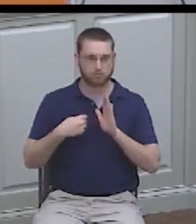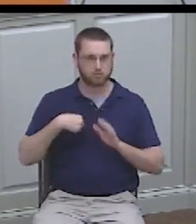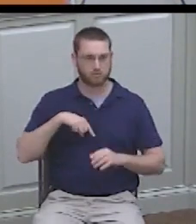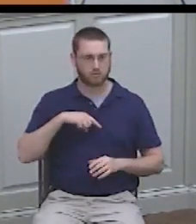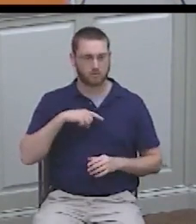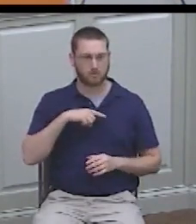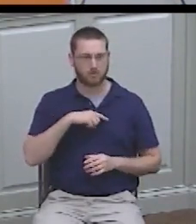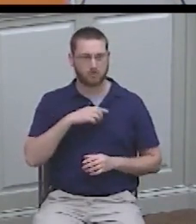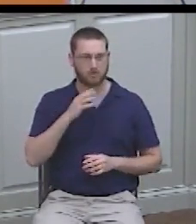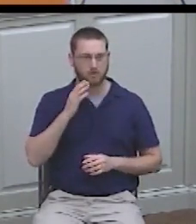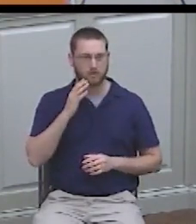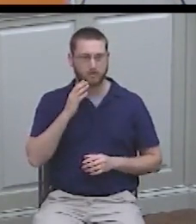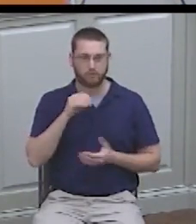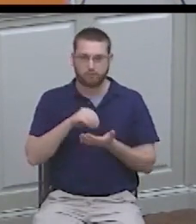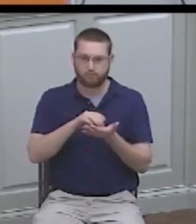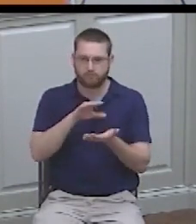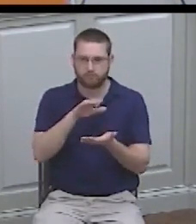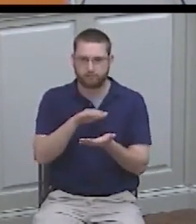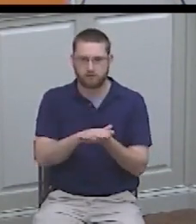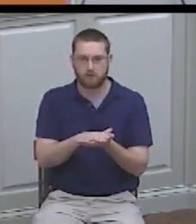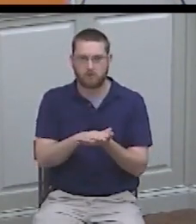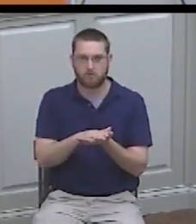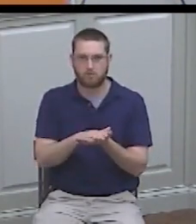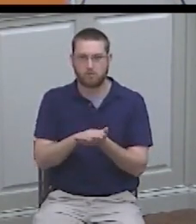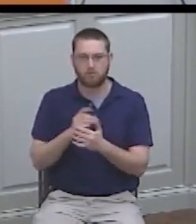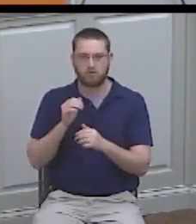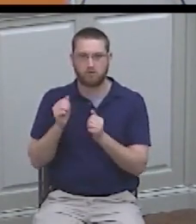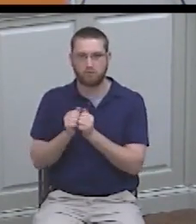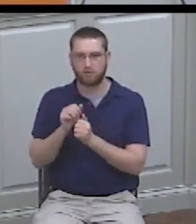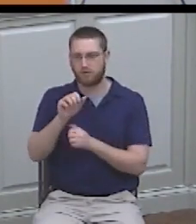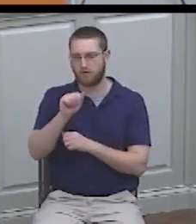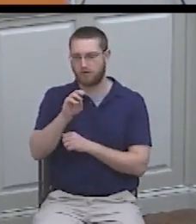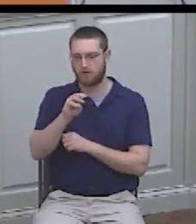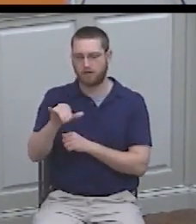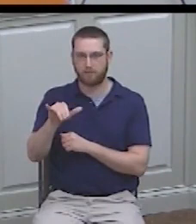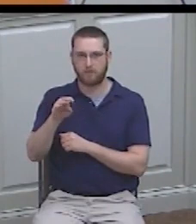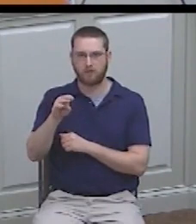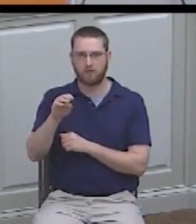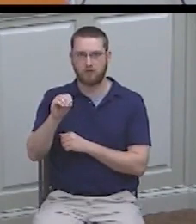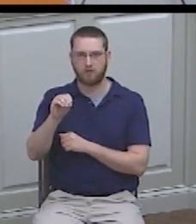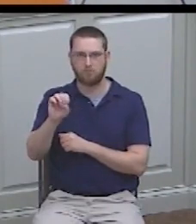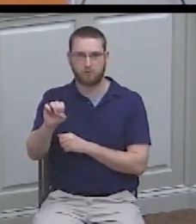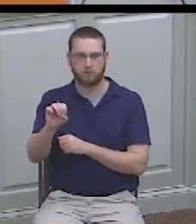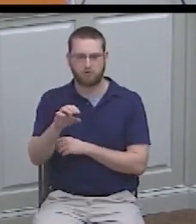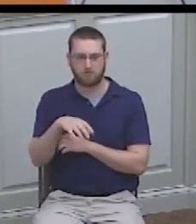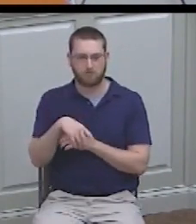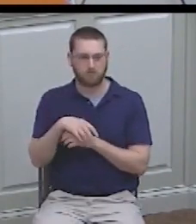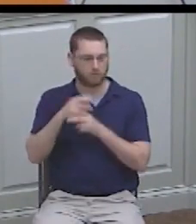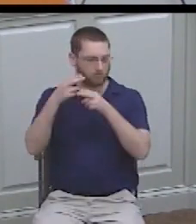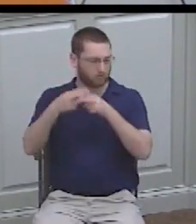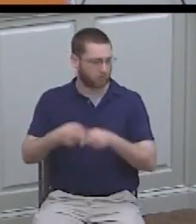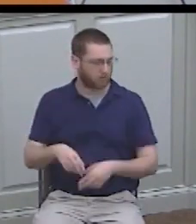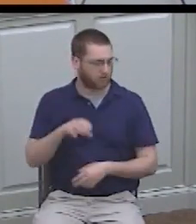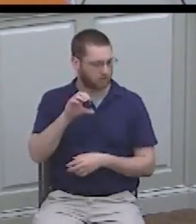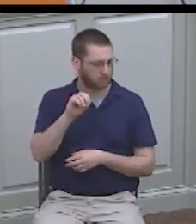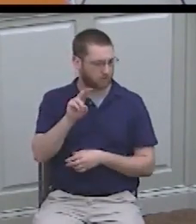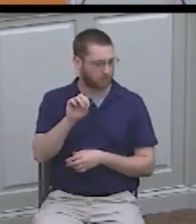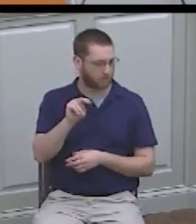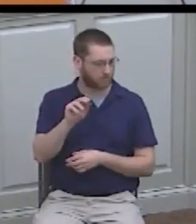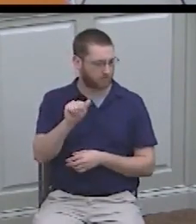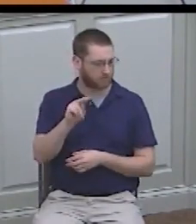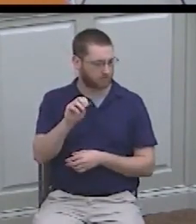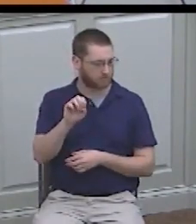we affectionately noted by the Reverend Amy Moe as a covenant of courtesy. You developed one for the day of